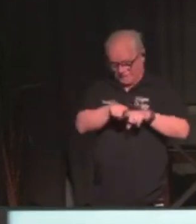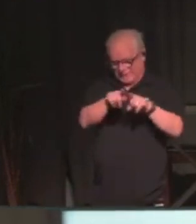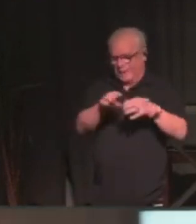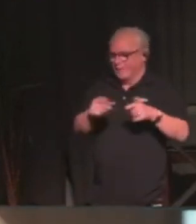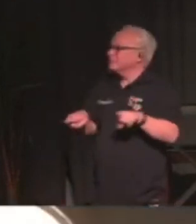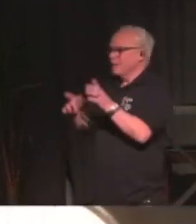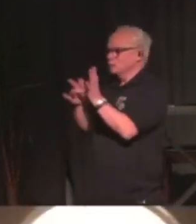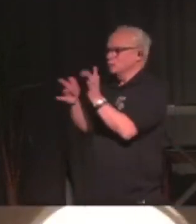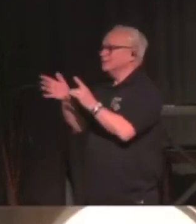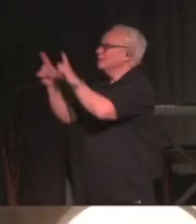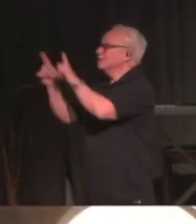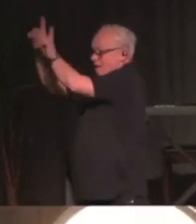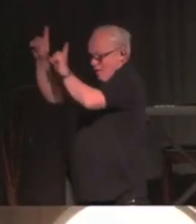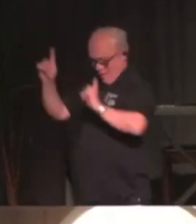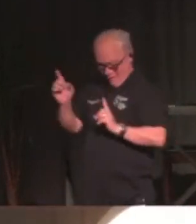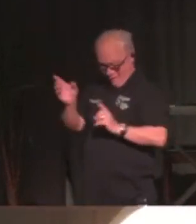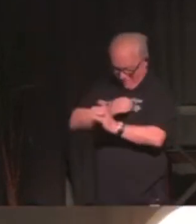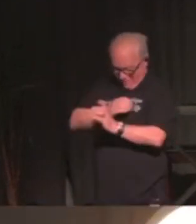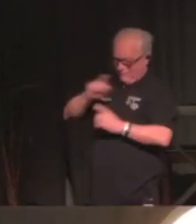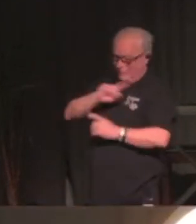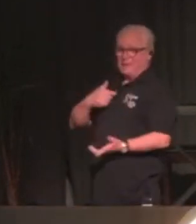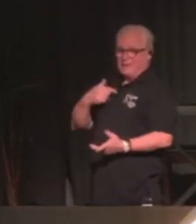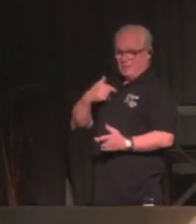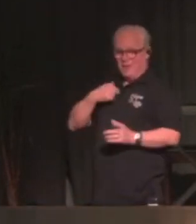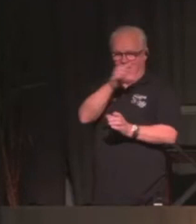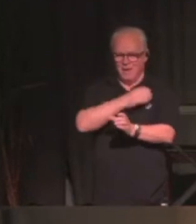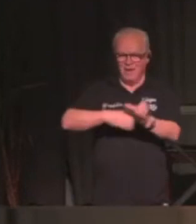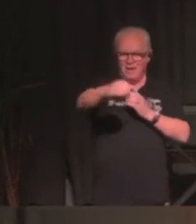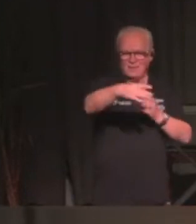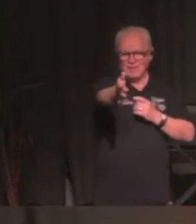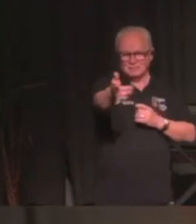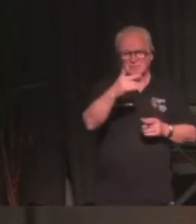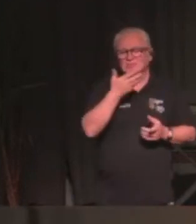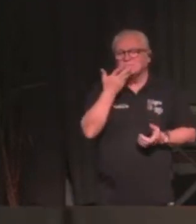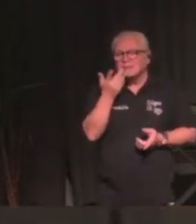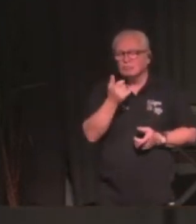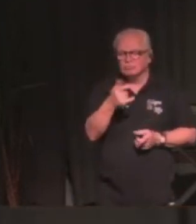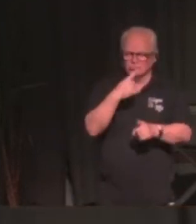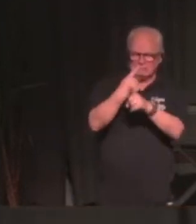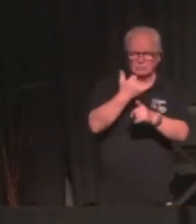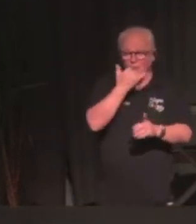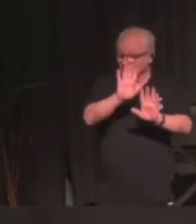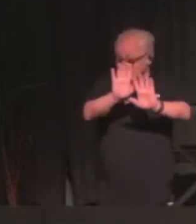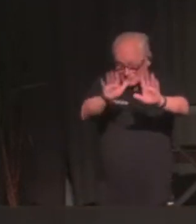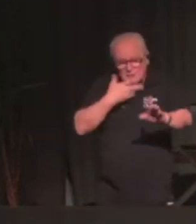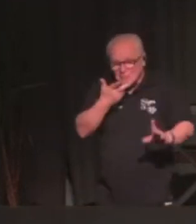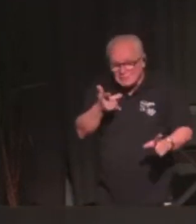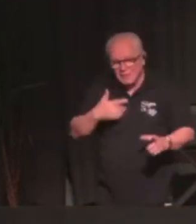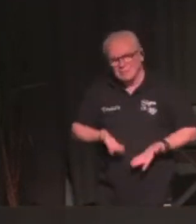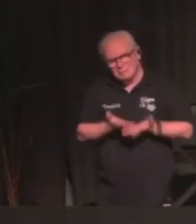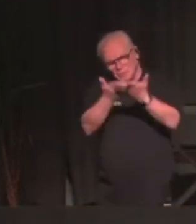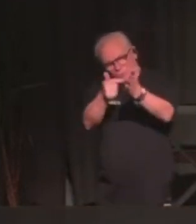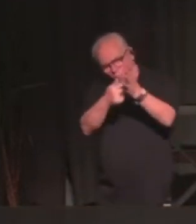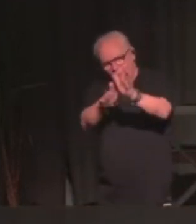Like Jesus stepped in for me, I step in for them. Are they right? Are they wrong? Does it matter? Step in for them and have mercy on